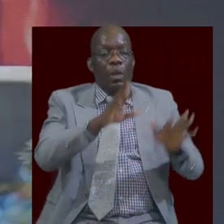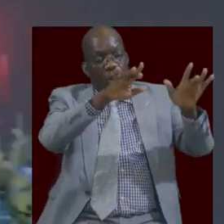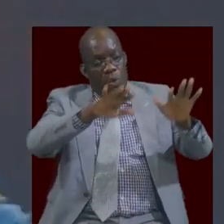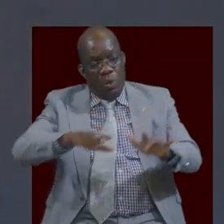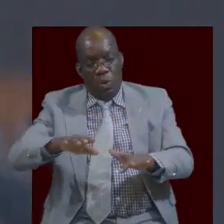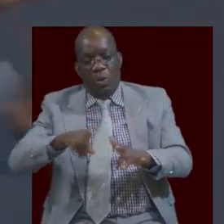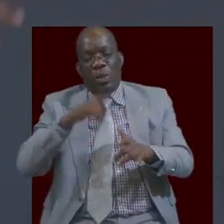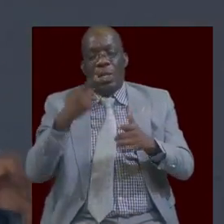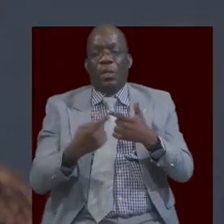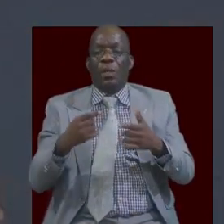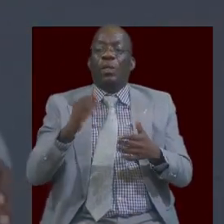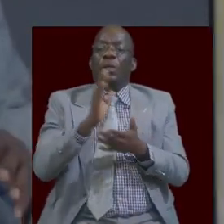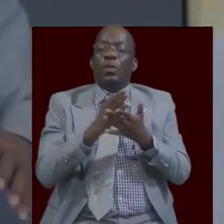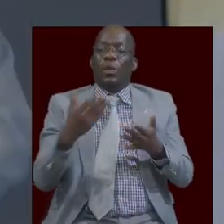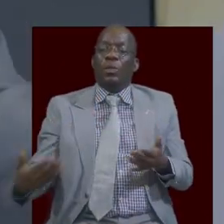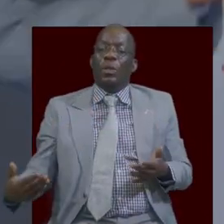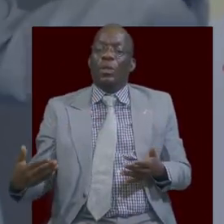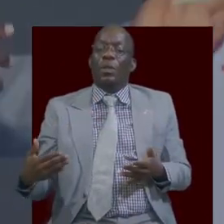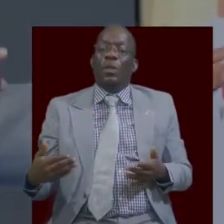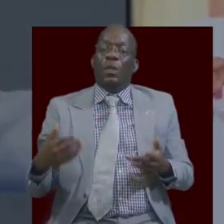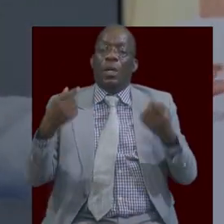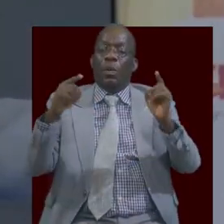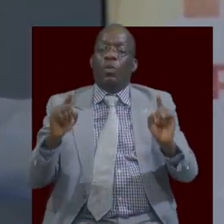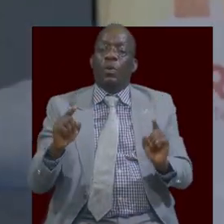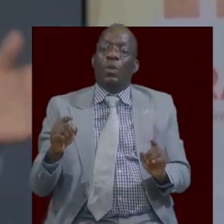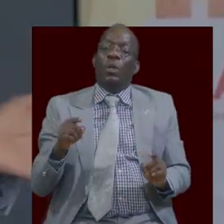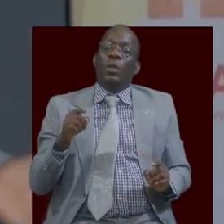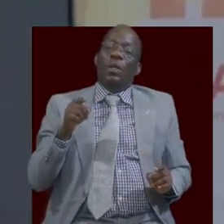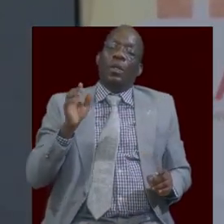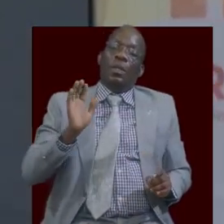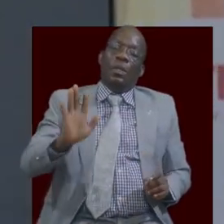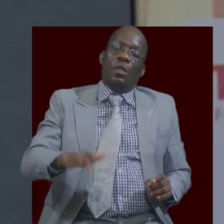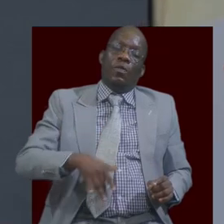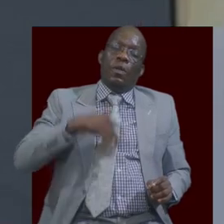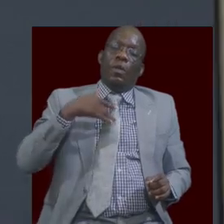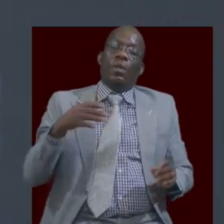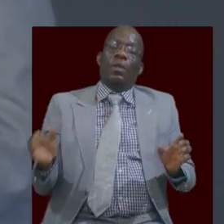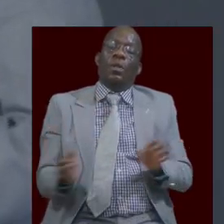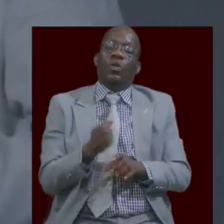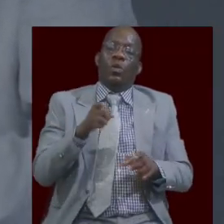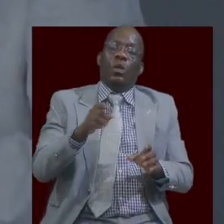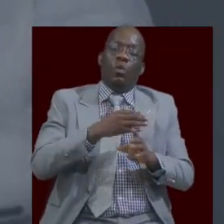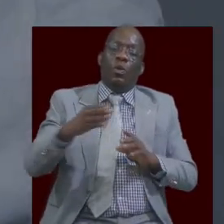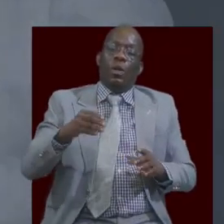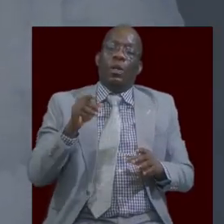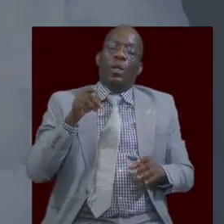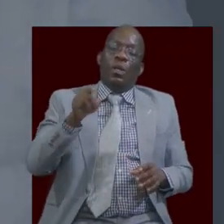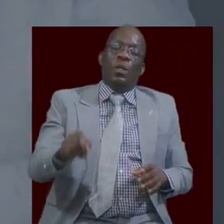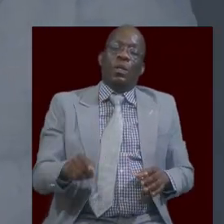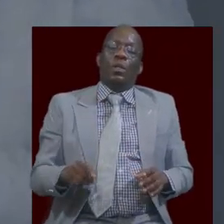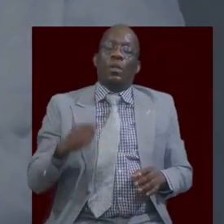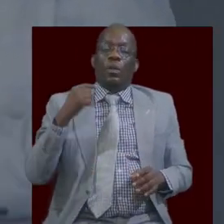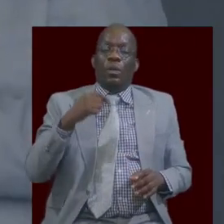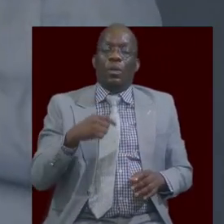happened. His emotion carried him away. His feeling carried him away. His